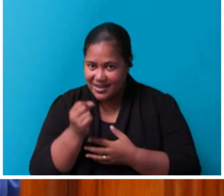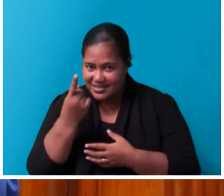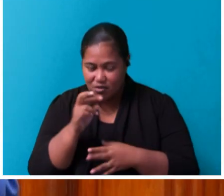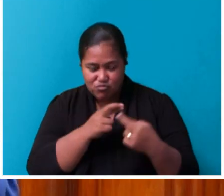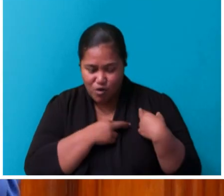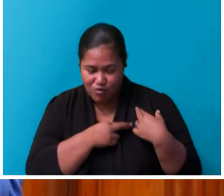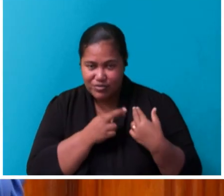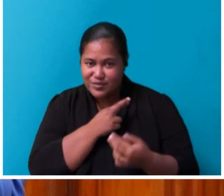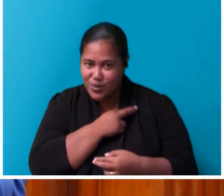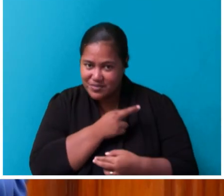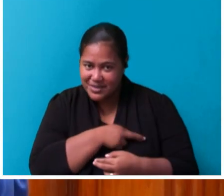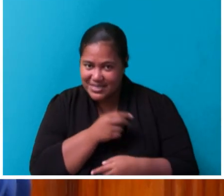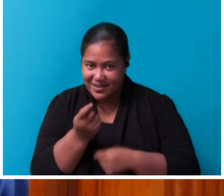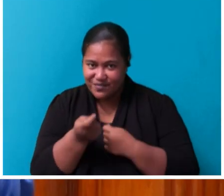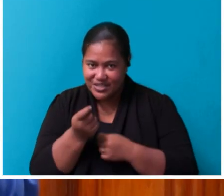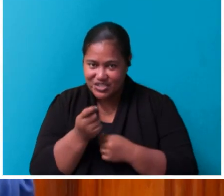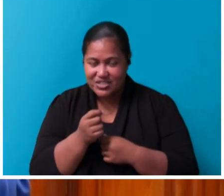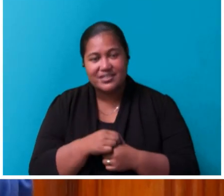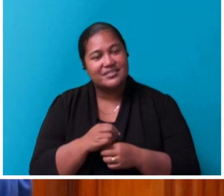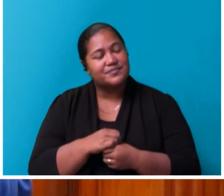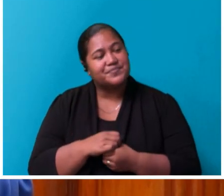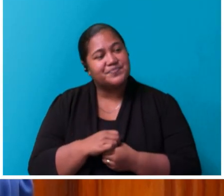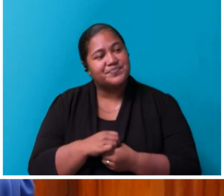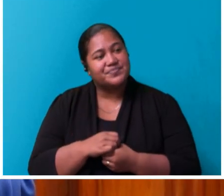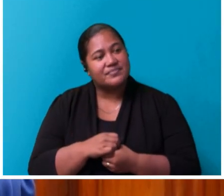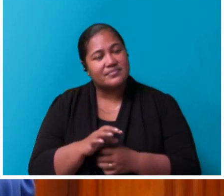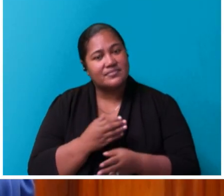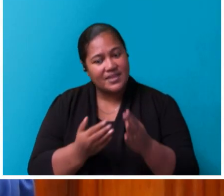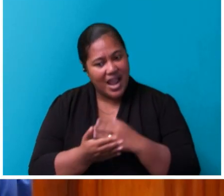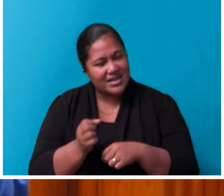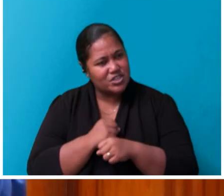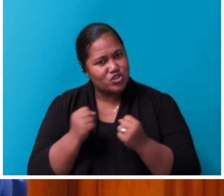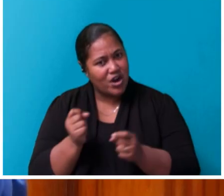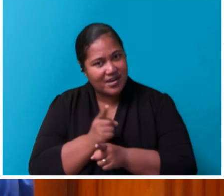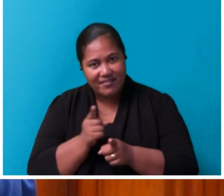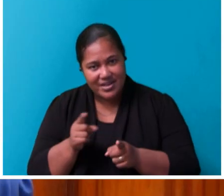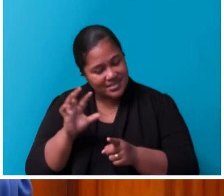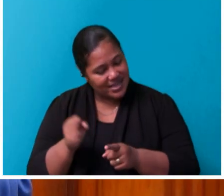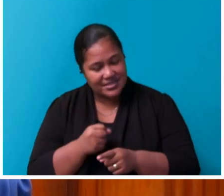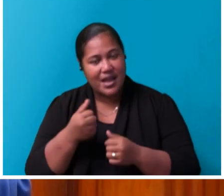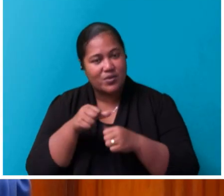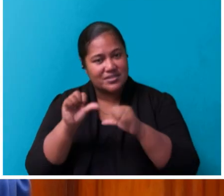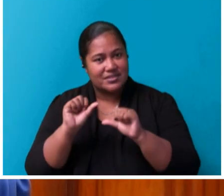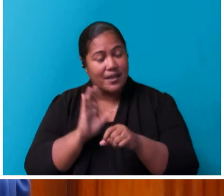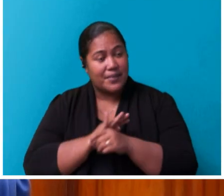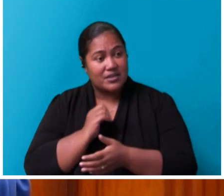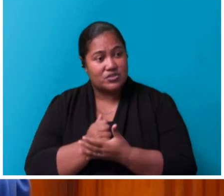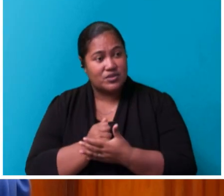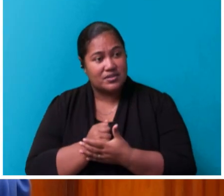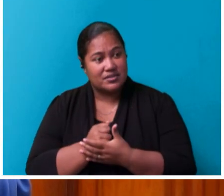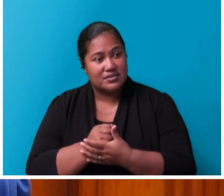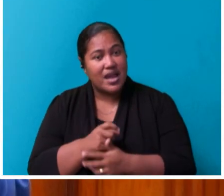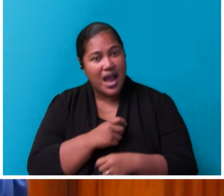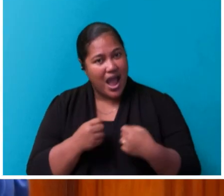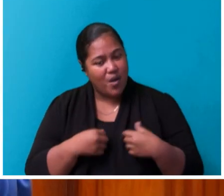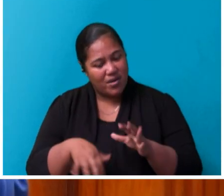rights within the fishing industry. Under governance, strong governance is key to our success. We will ensure that our regulatory